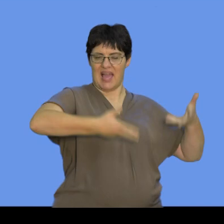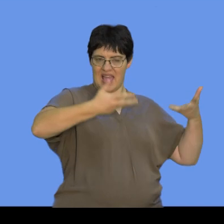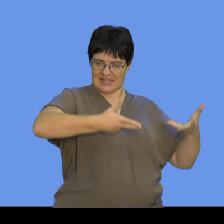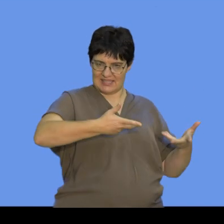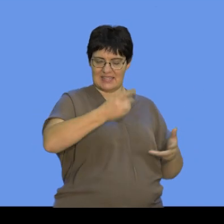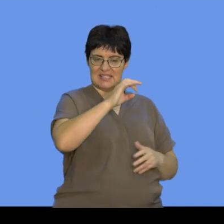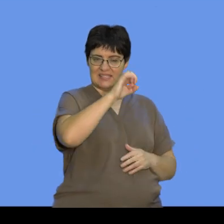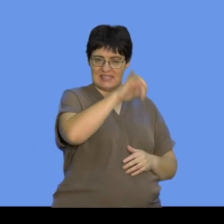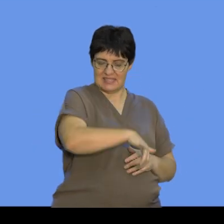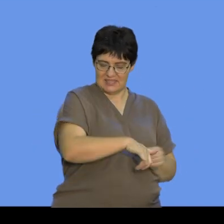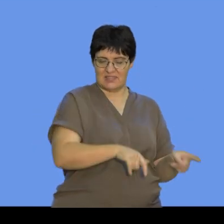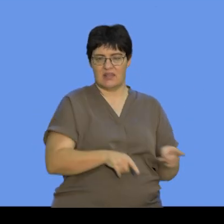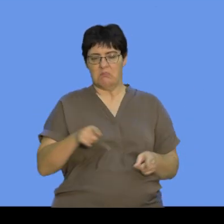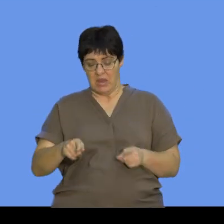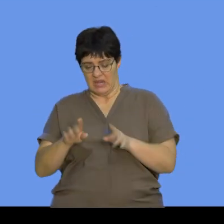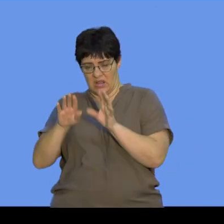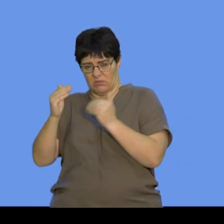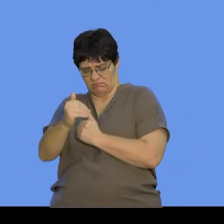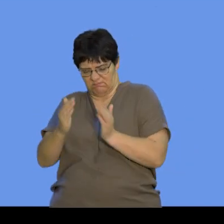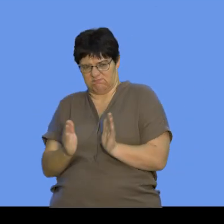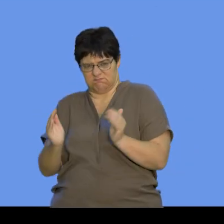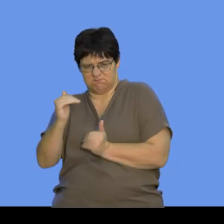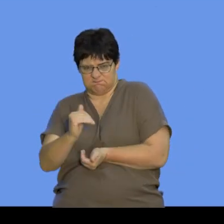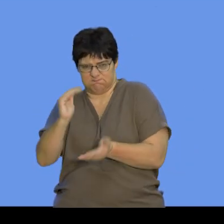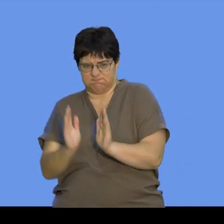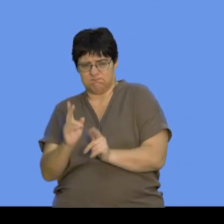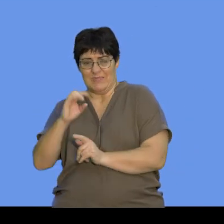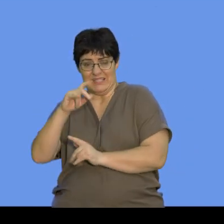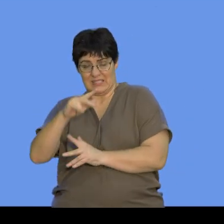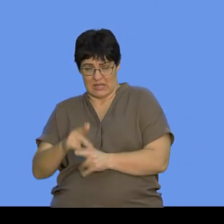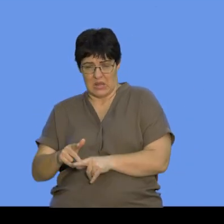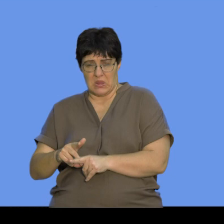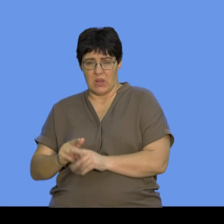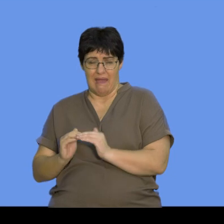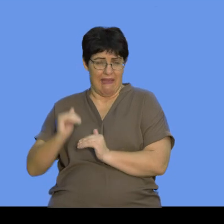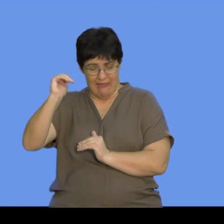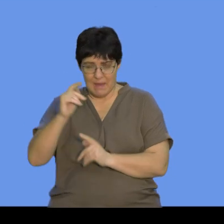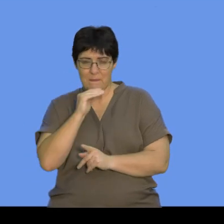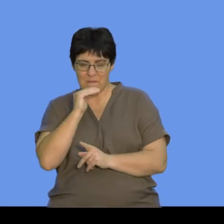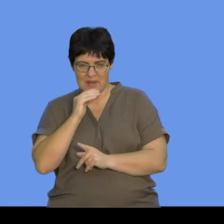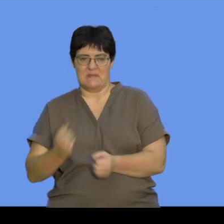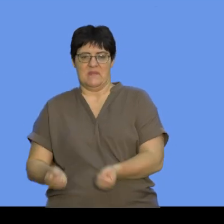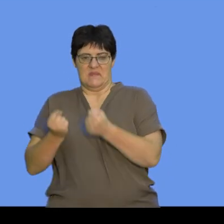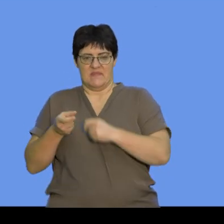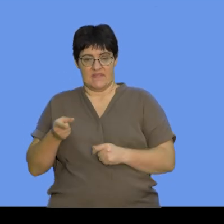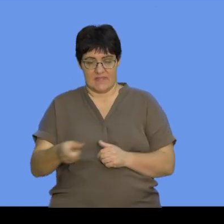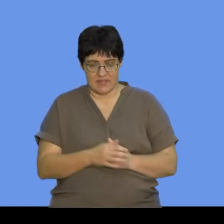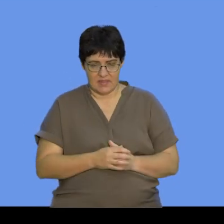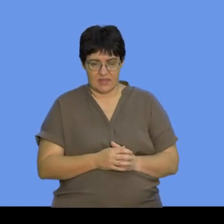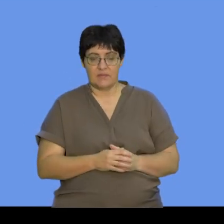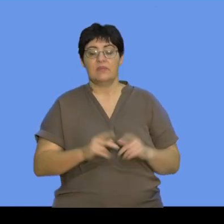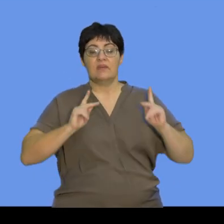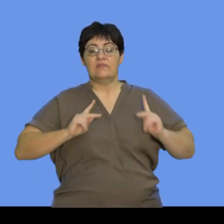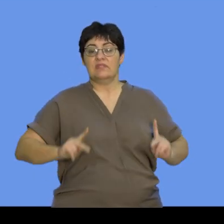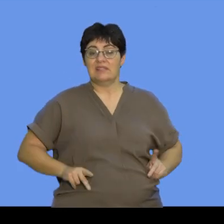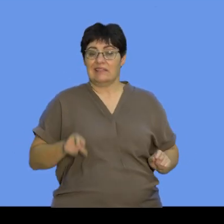that a particular material has, is very, very important, okay? And then we also agreed that the physical properties of a